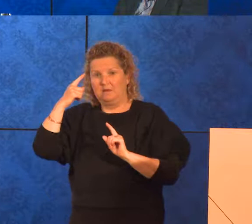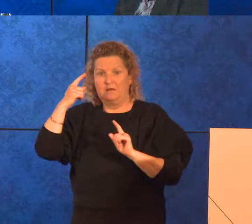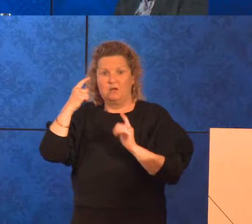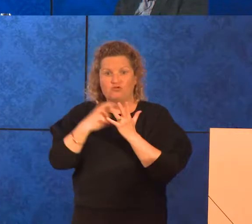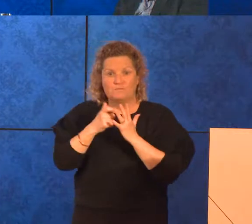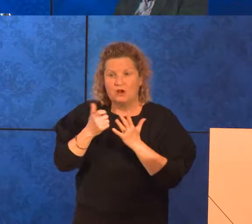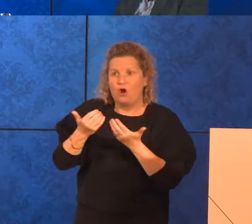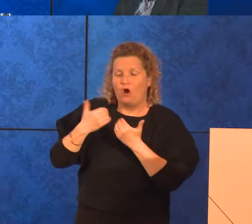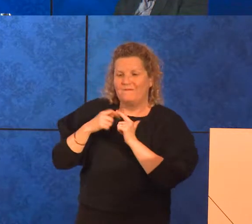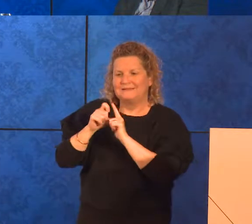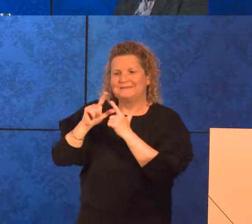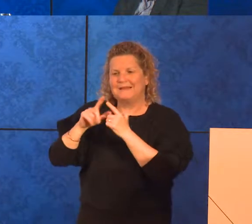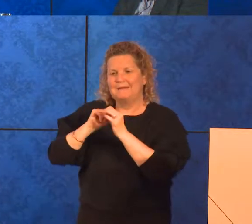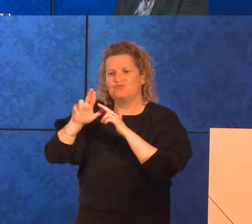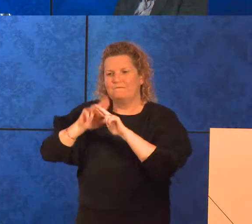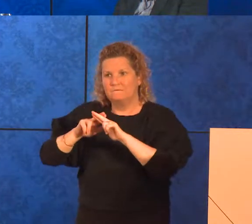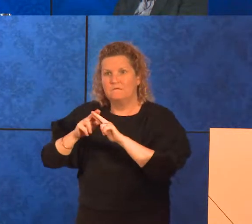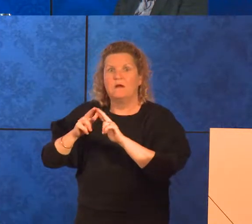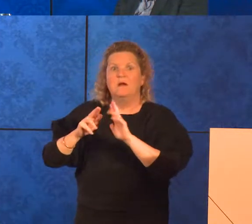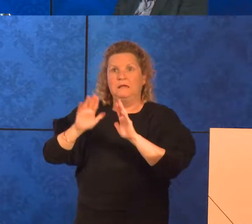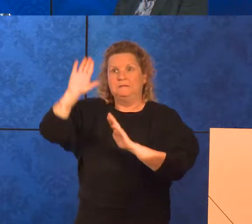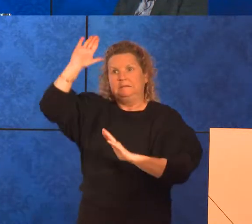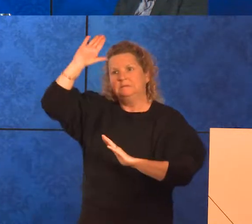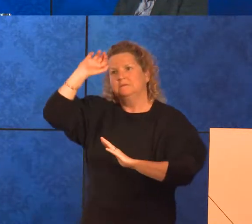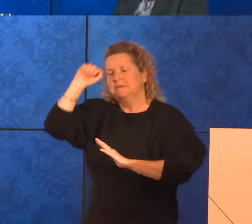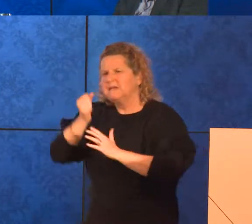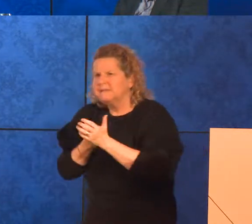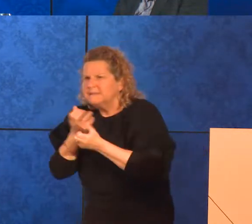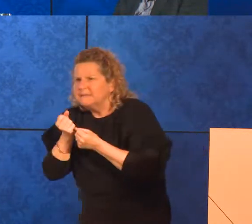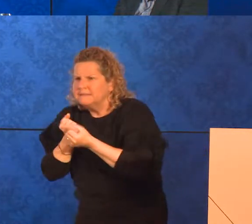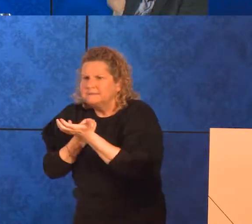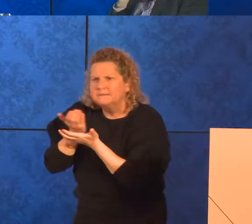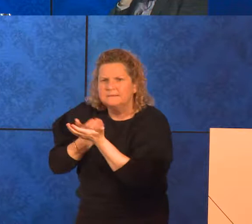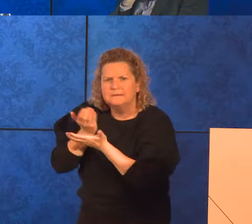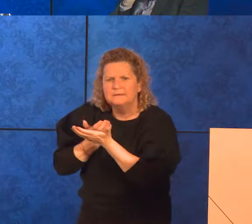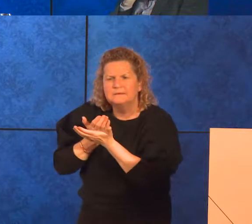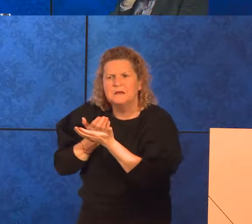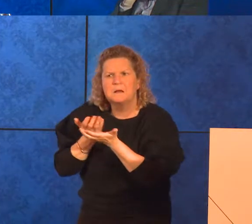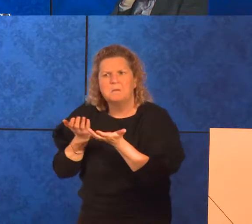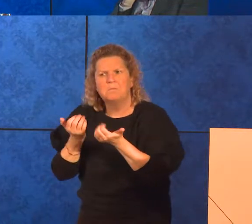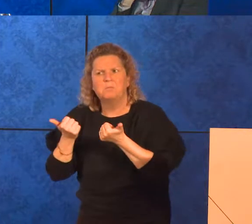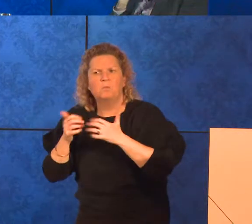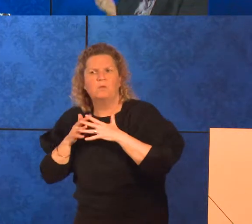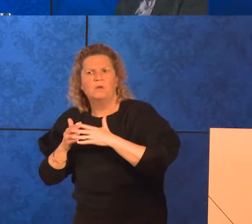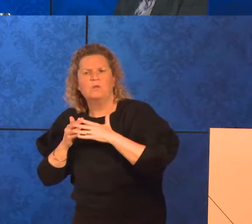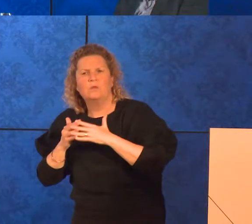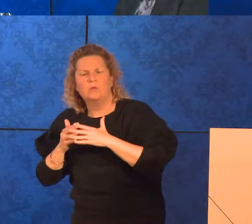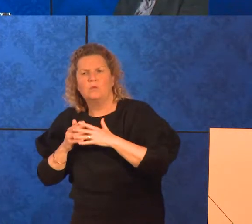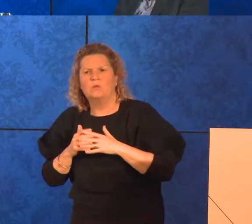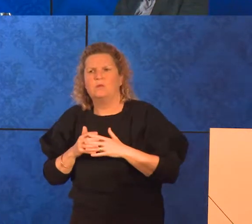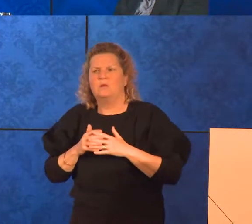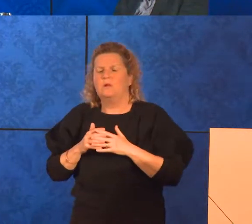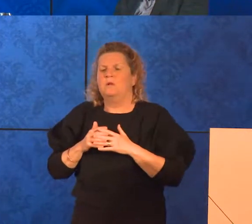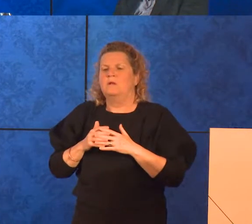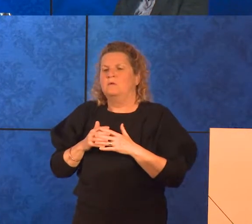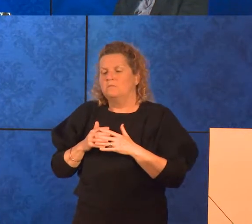offered. And I think the Royal Commission that I was involved in were very good at that. So whether that was an internal process at the